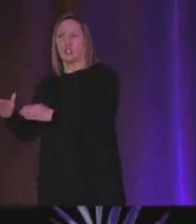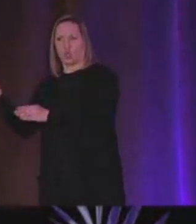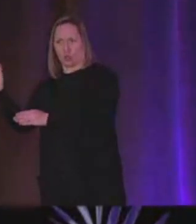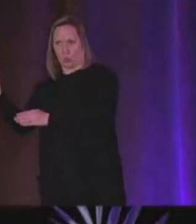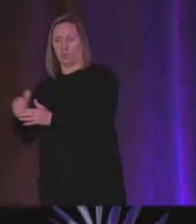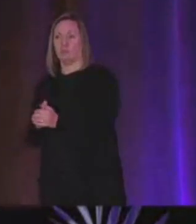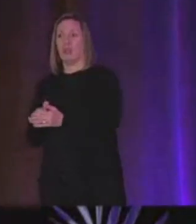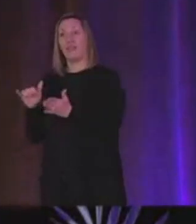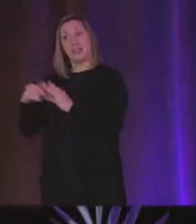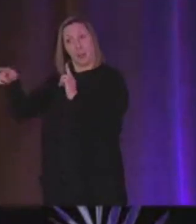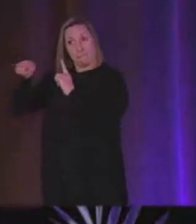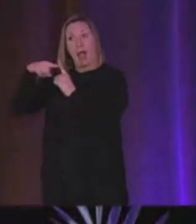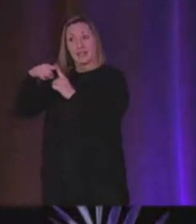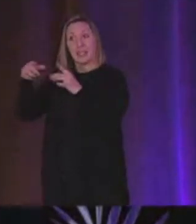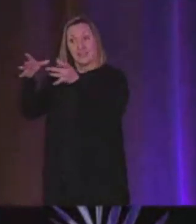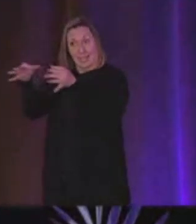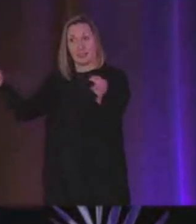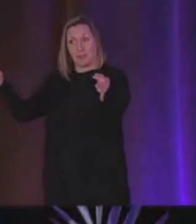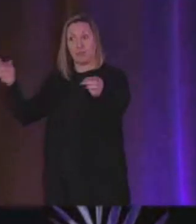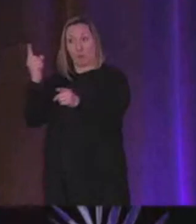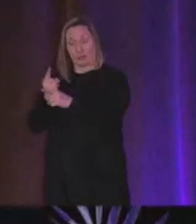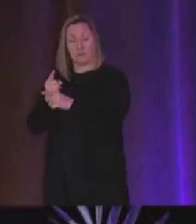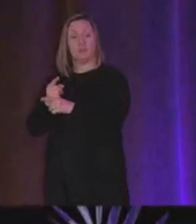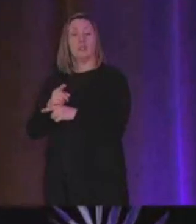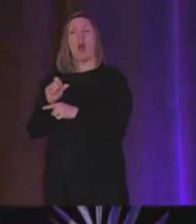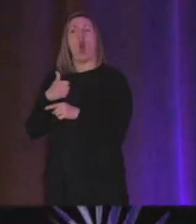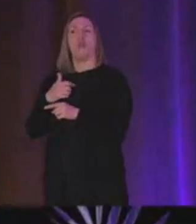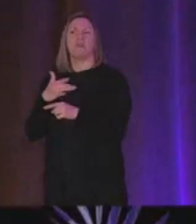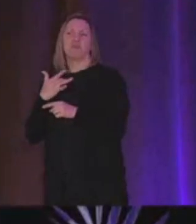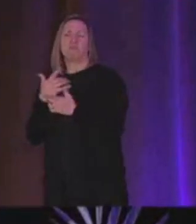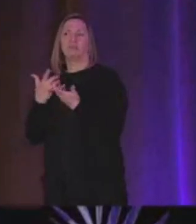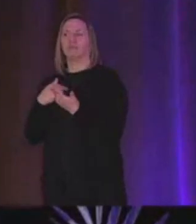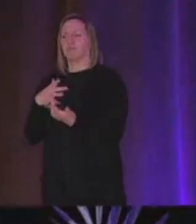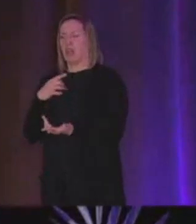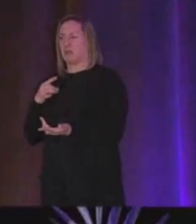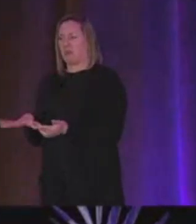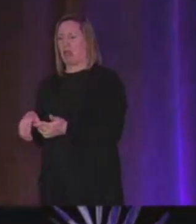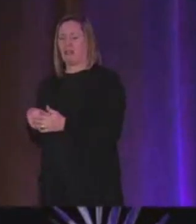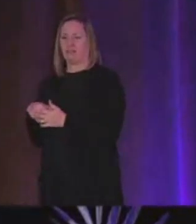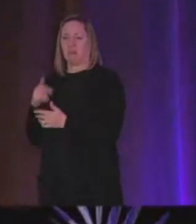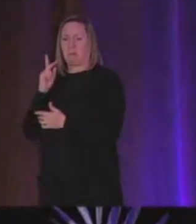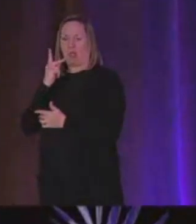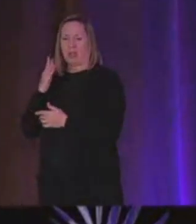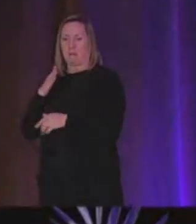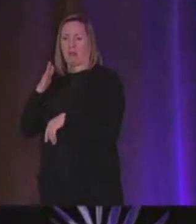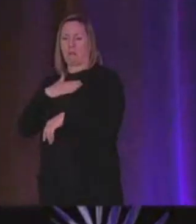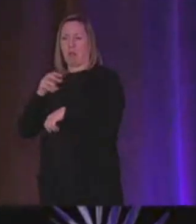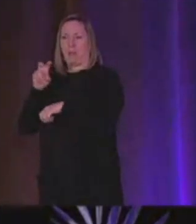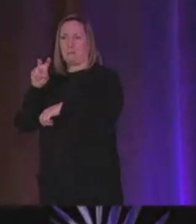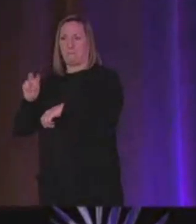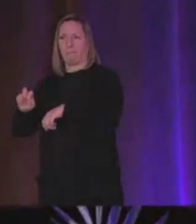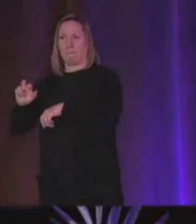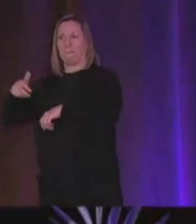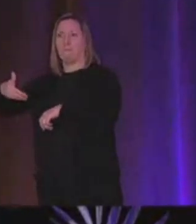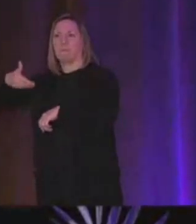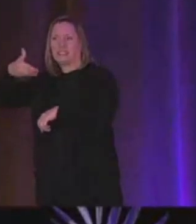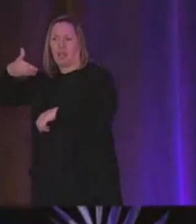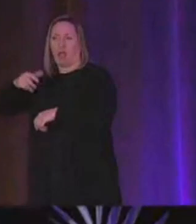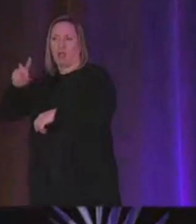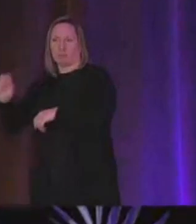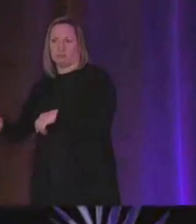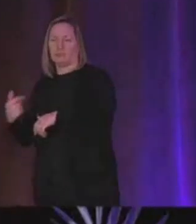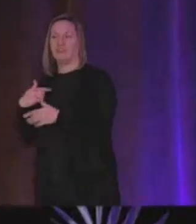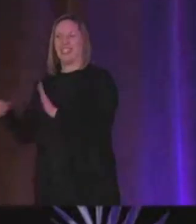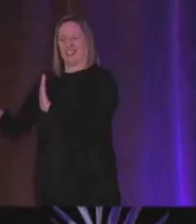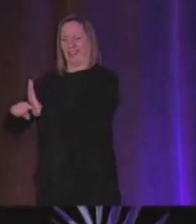positive sentiment, right? And the other sentence could be, I don't like pineapple on the pizza. So that's a negative sentiment. So